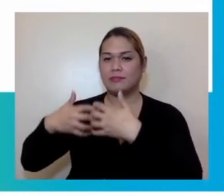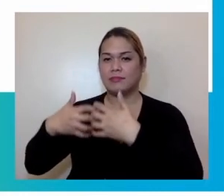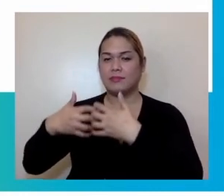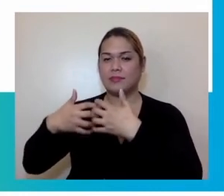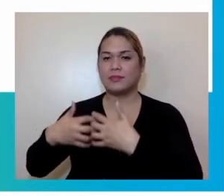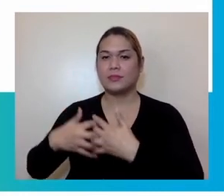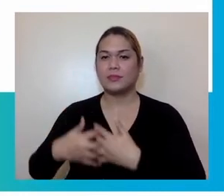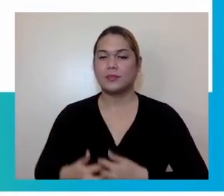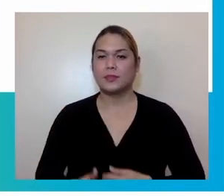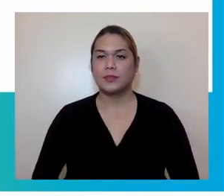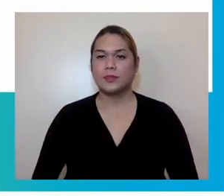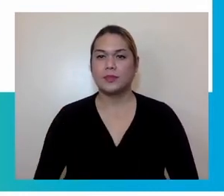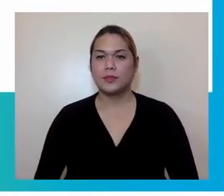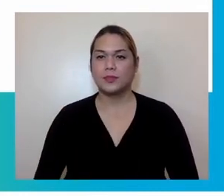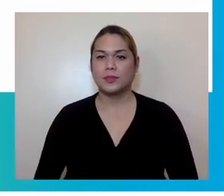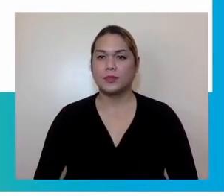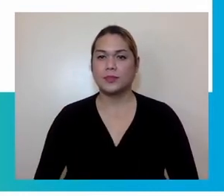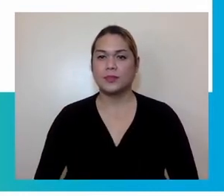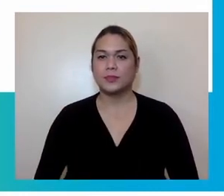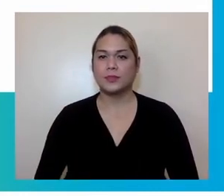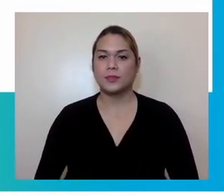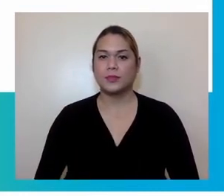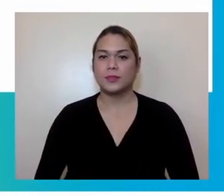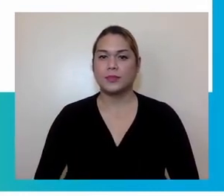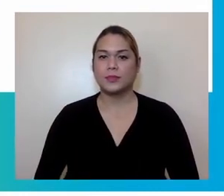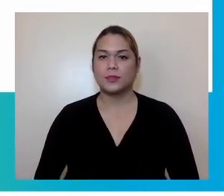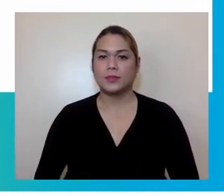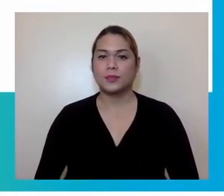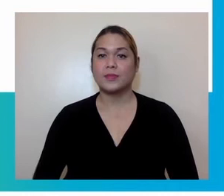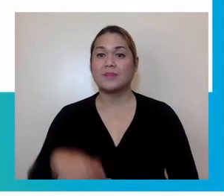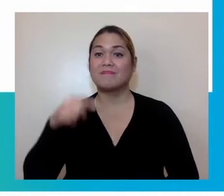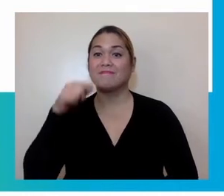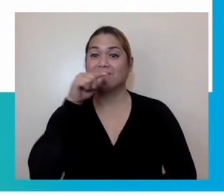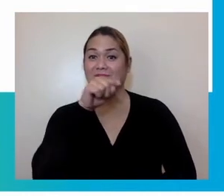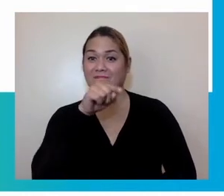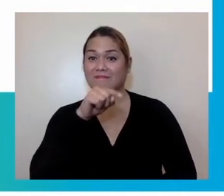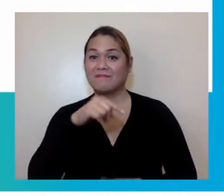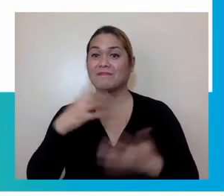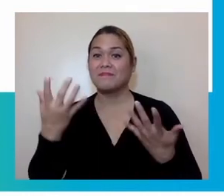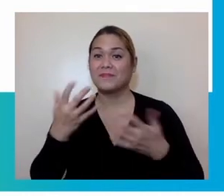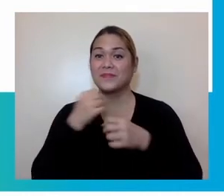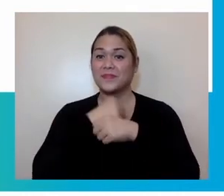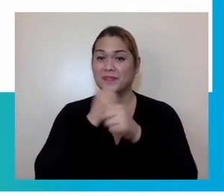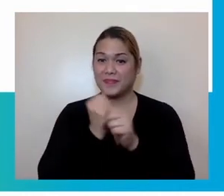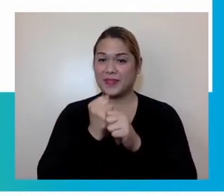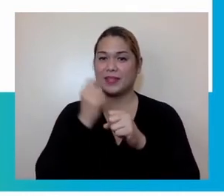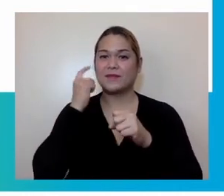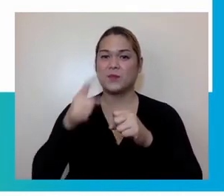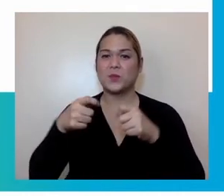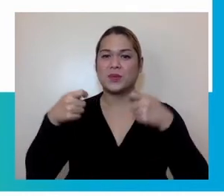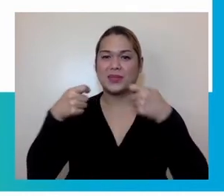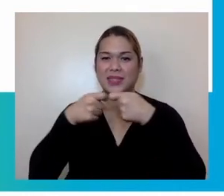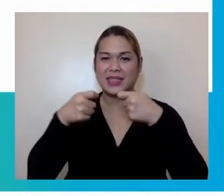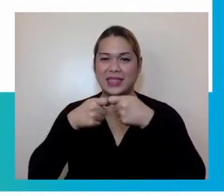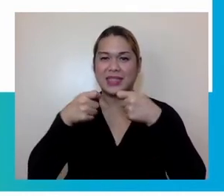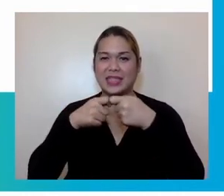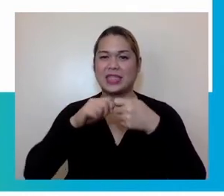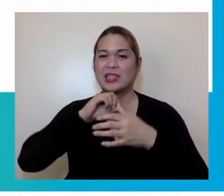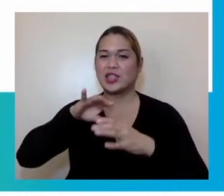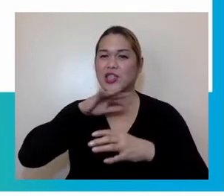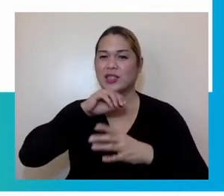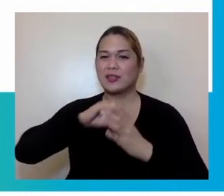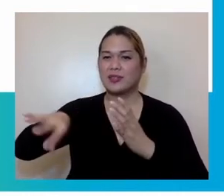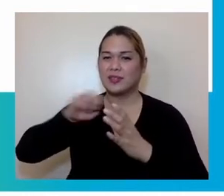carbon intensity of energy produced through thermal waste to energy was about 580 grams CO2 equivalent